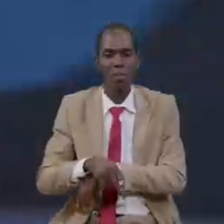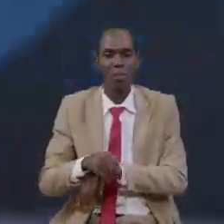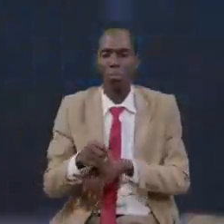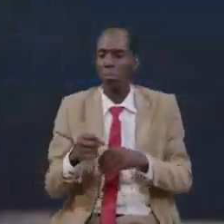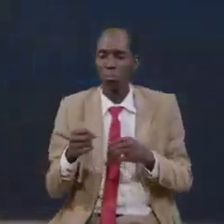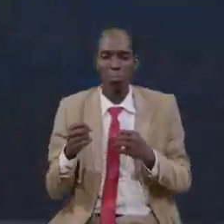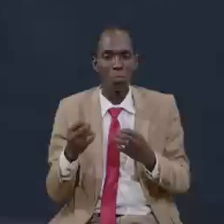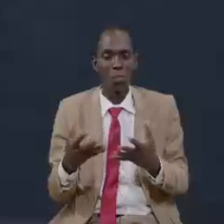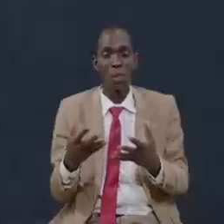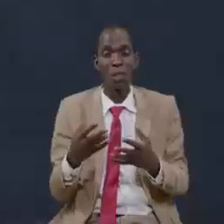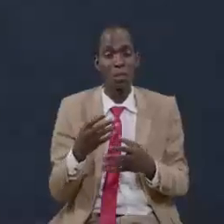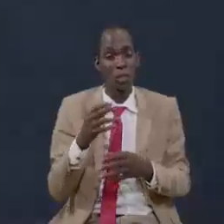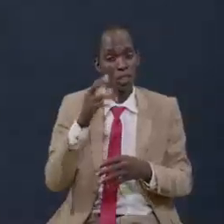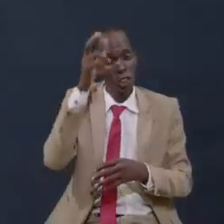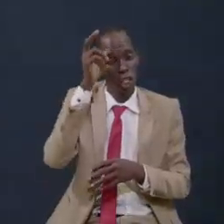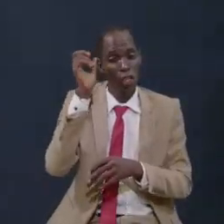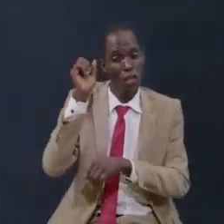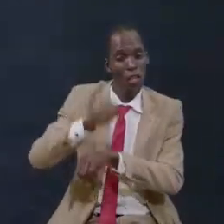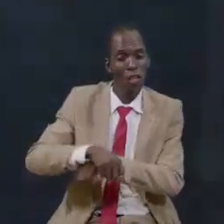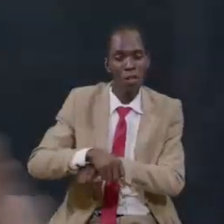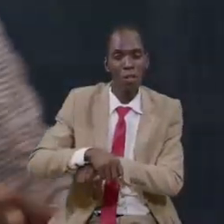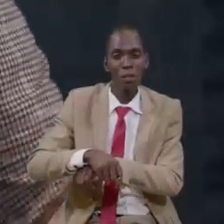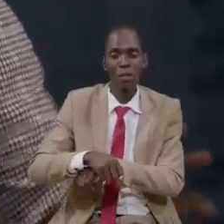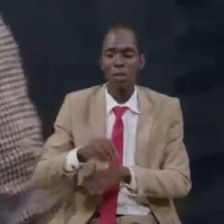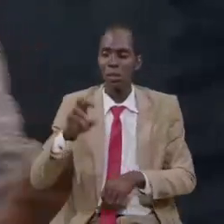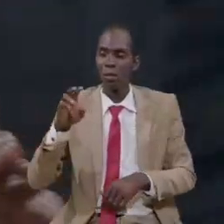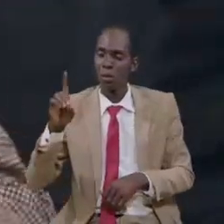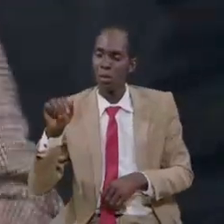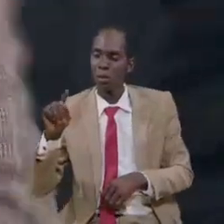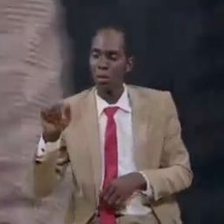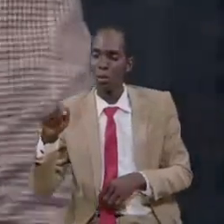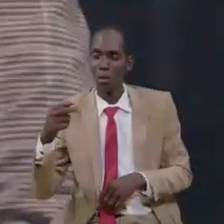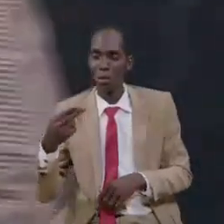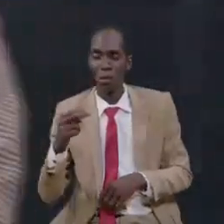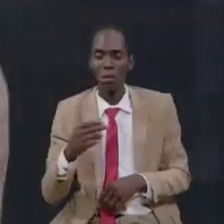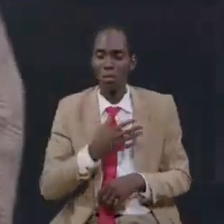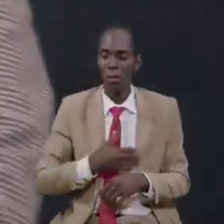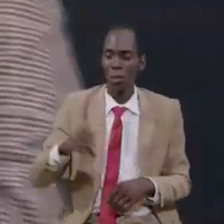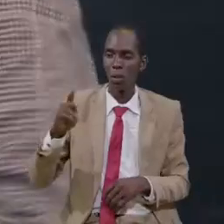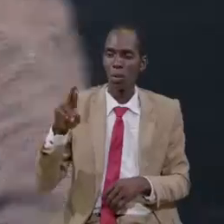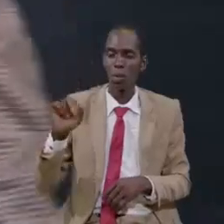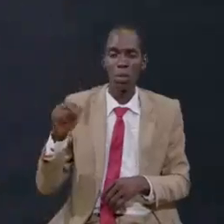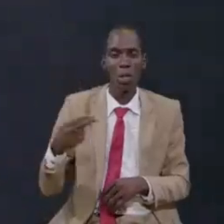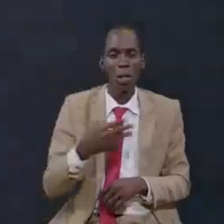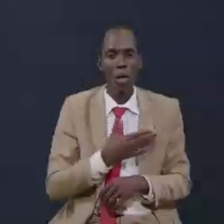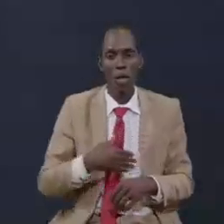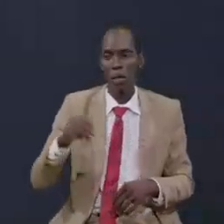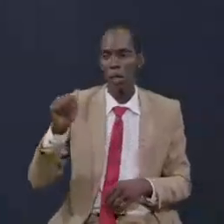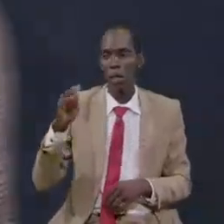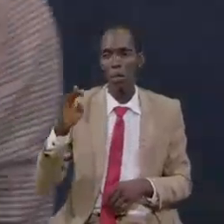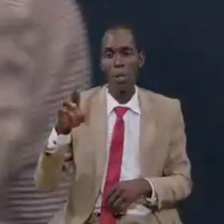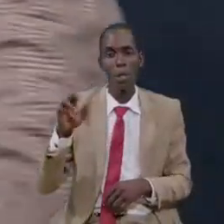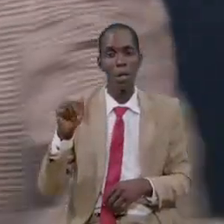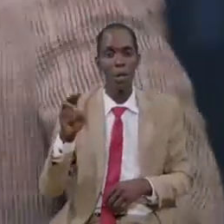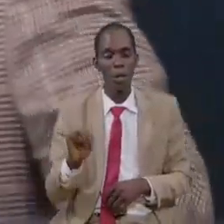you overcame Korah, Dathan, and Abiram, he thought he could just come anyhow. And he came